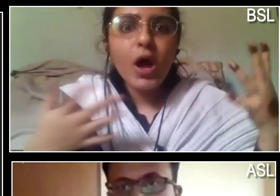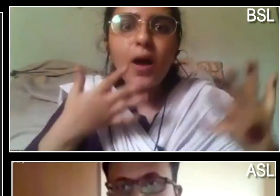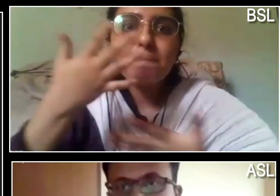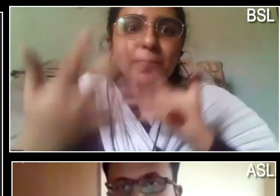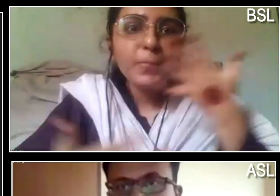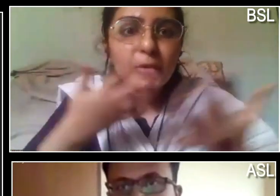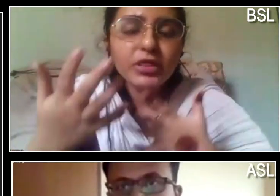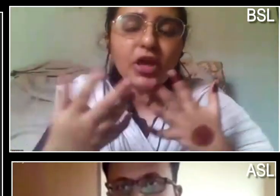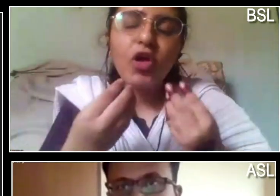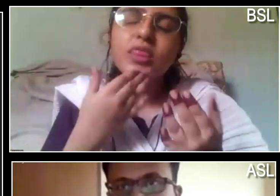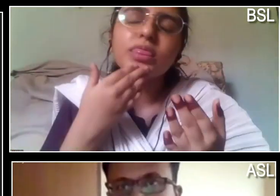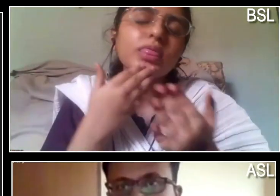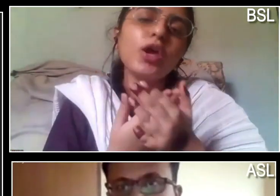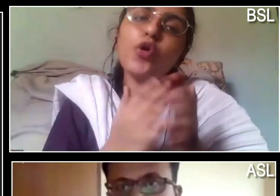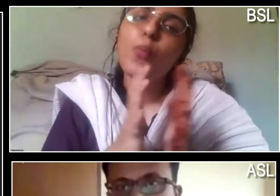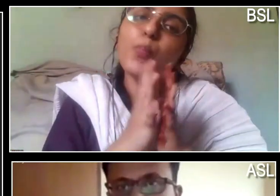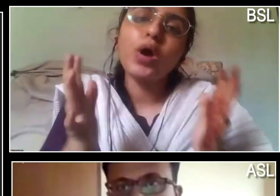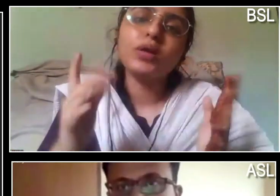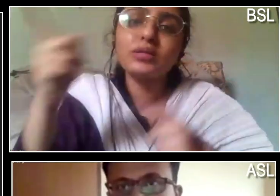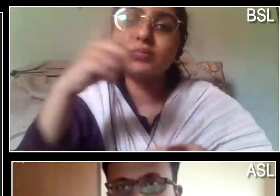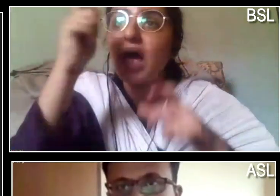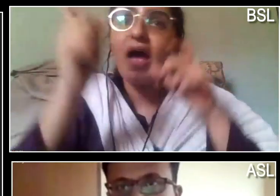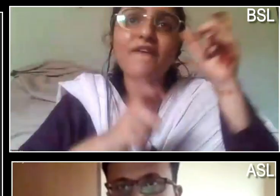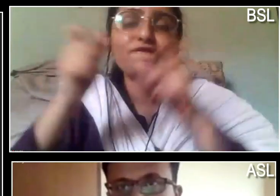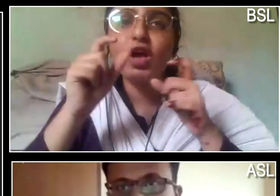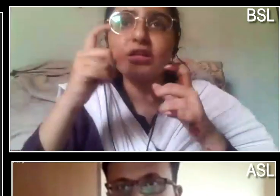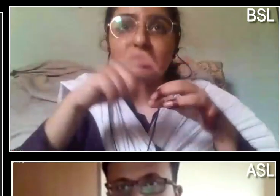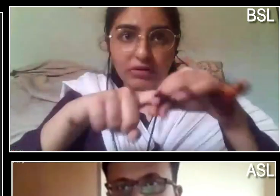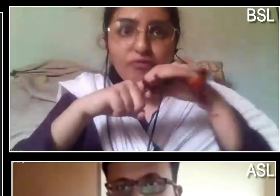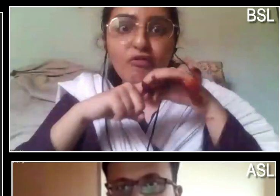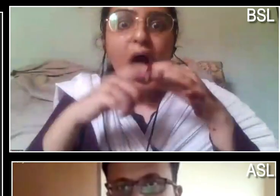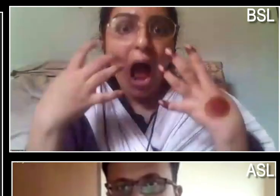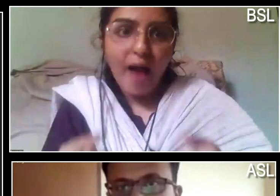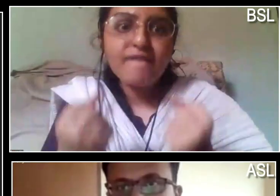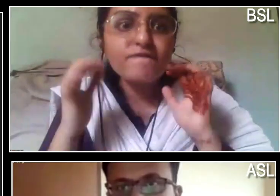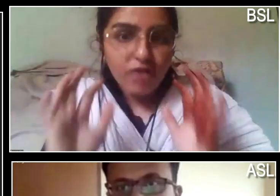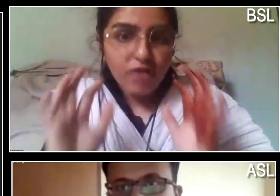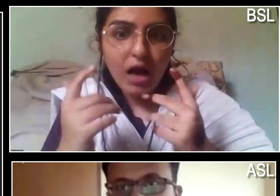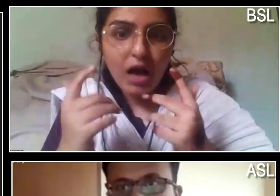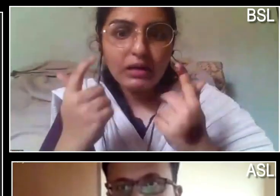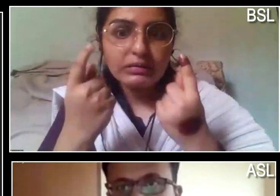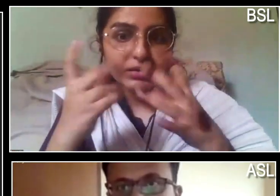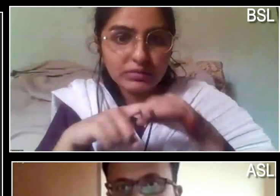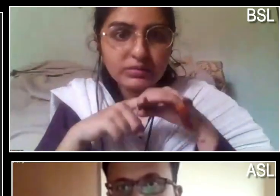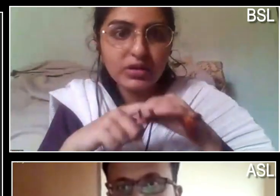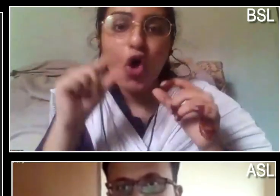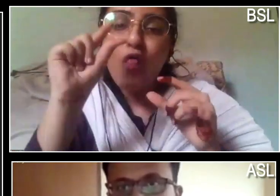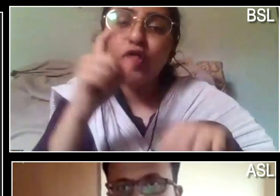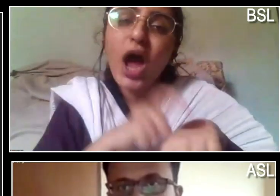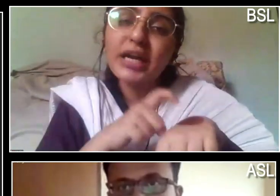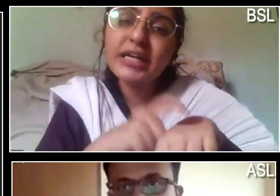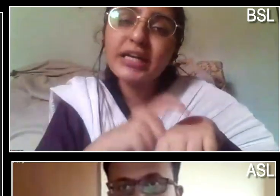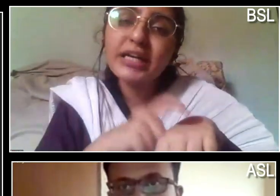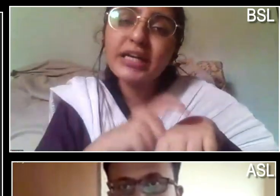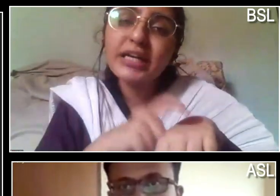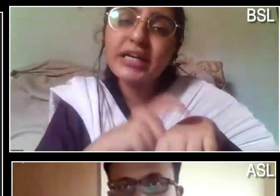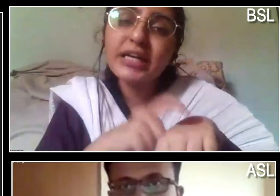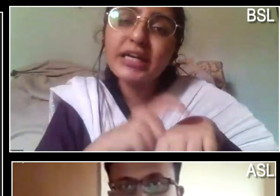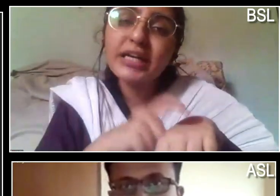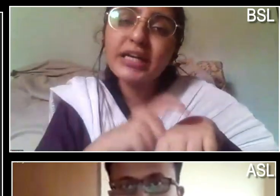analysis. And I'm sure people would have questions where they would find some time to ask their questions